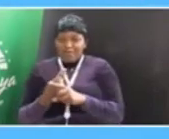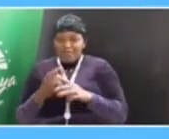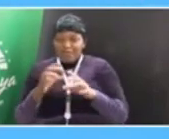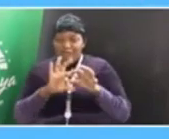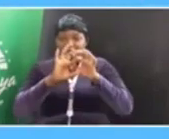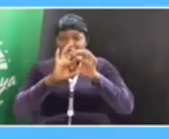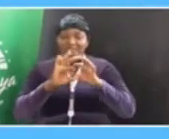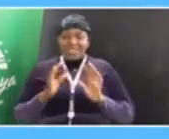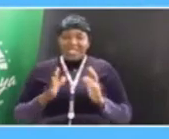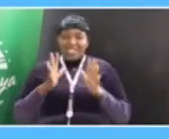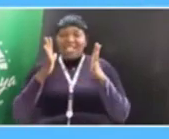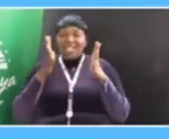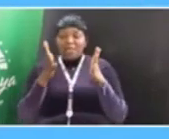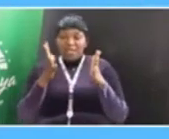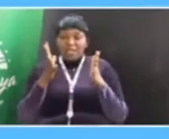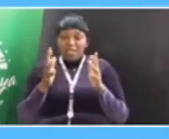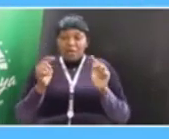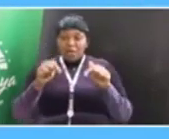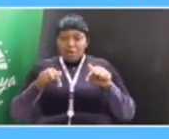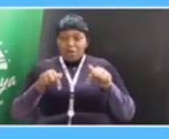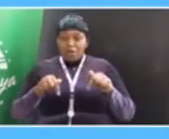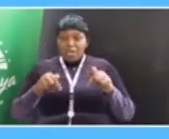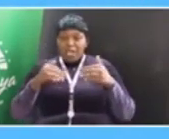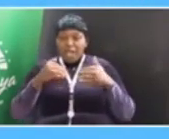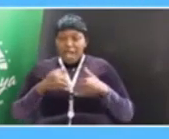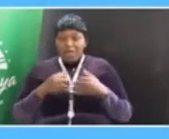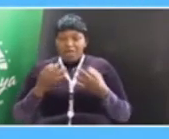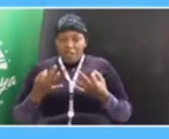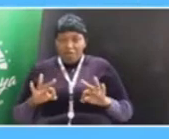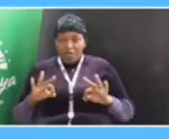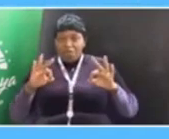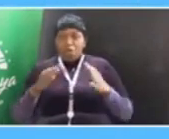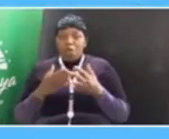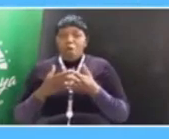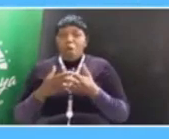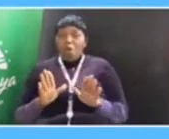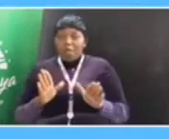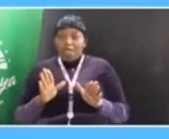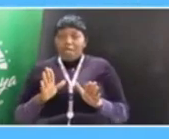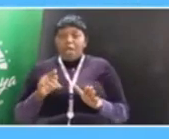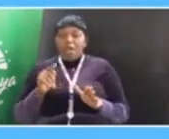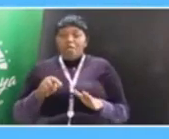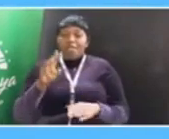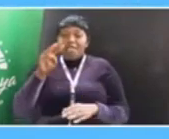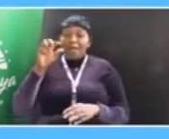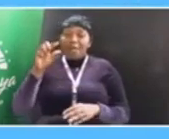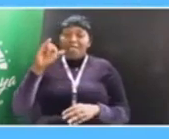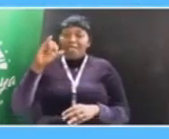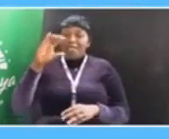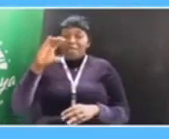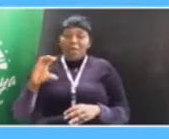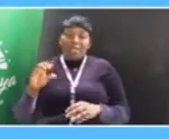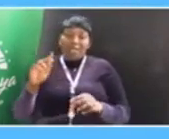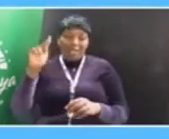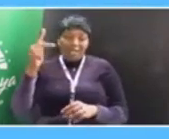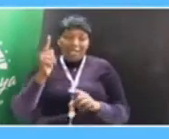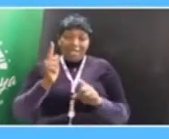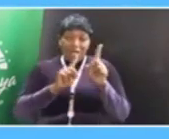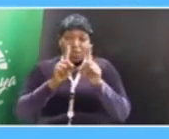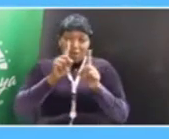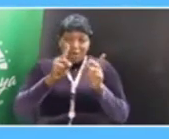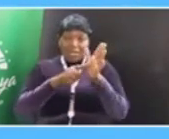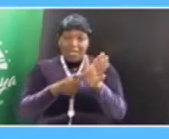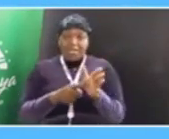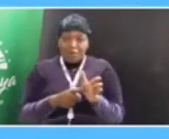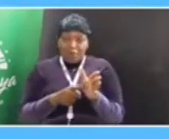celebrate. Today marks the official opening of this year's edition of the Magical Kenya Tourism Expo, a